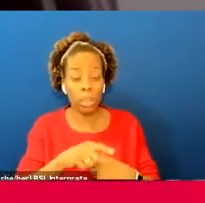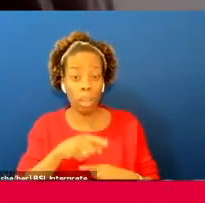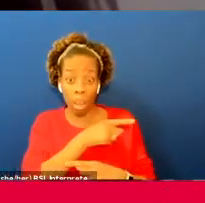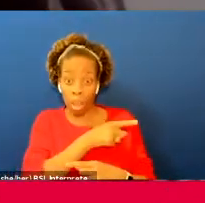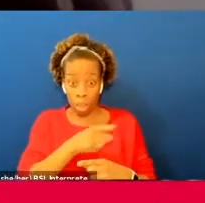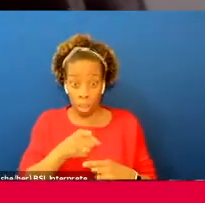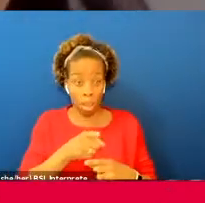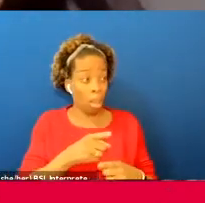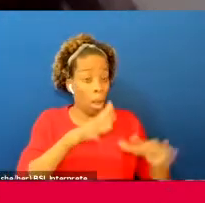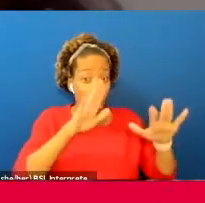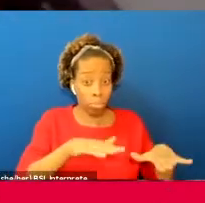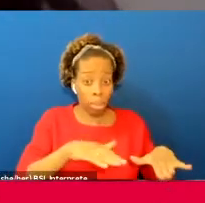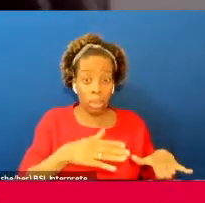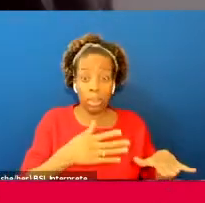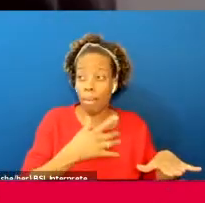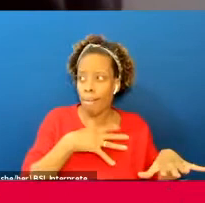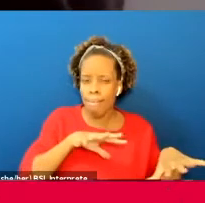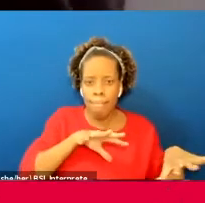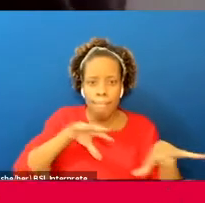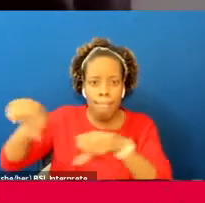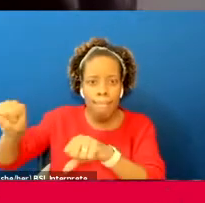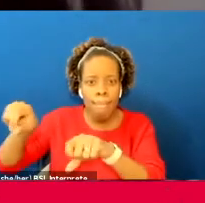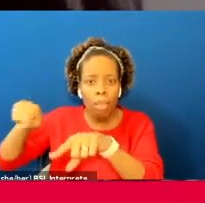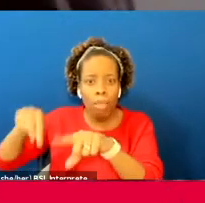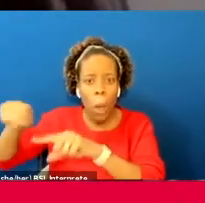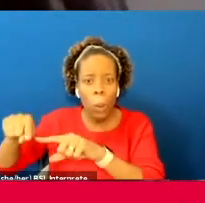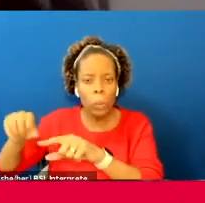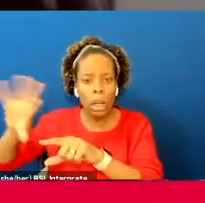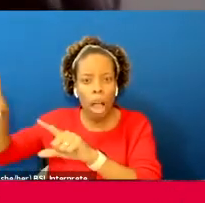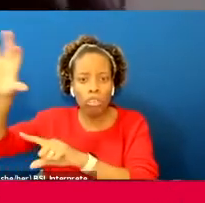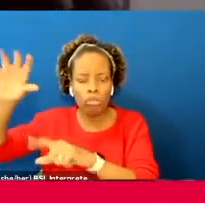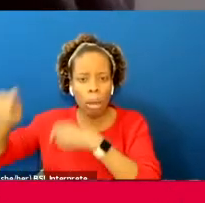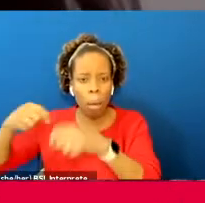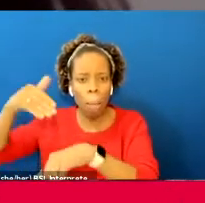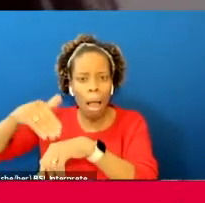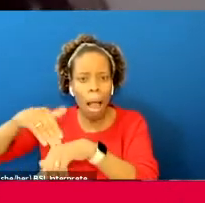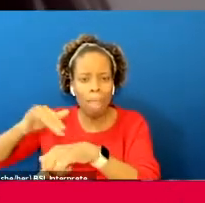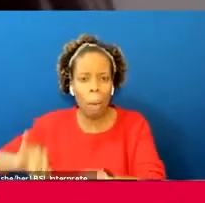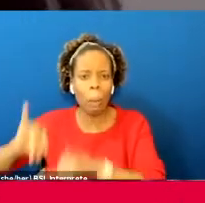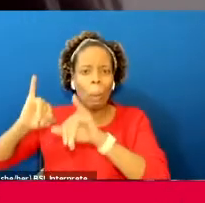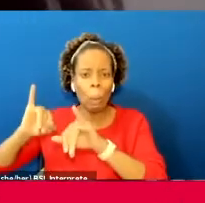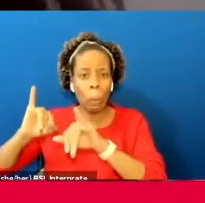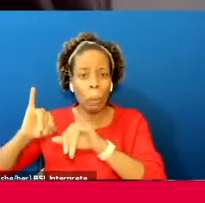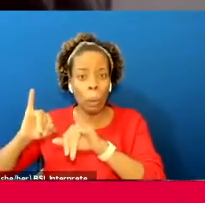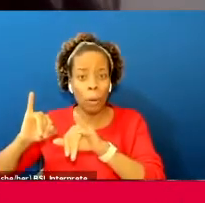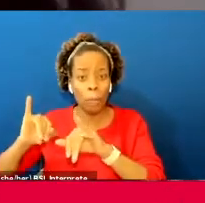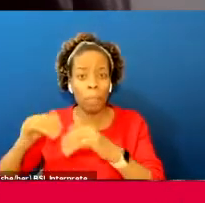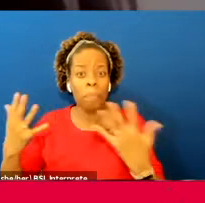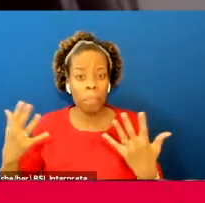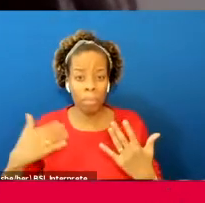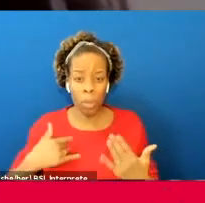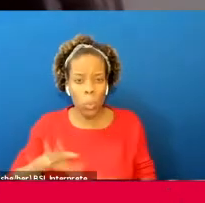Britain itself. And the arms trade wouldn't exist without the military industrial complex, which is the sole purpose of maintaining US